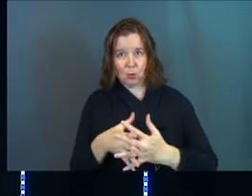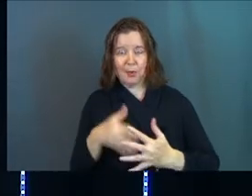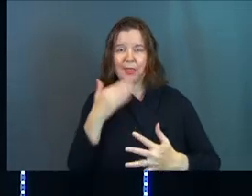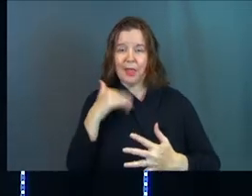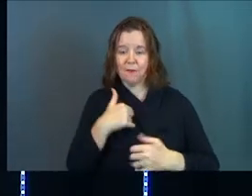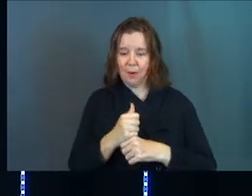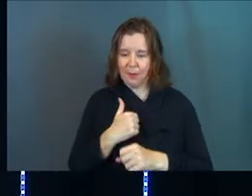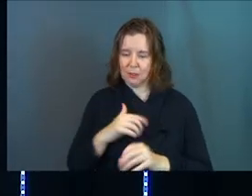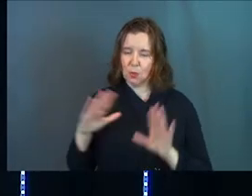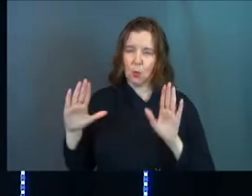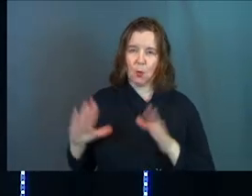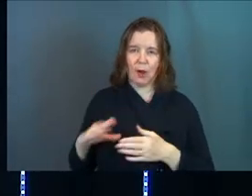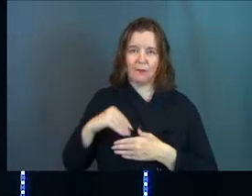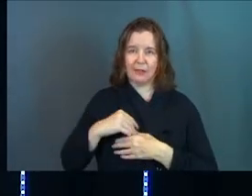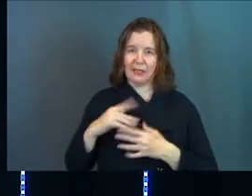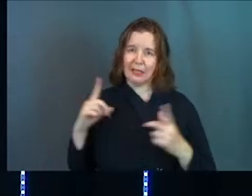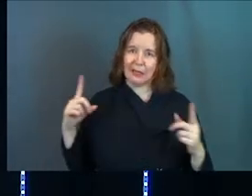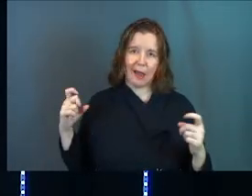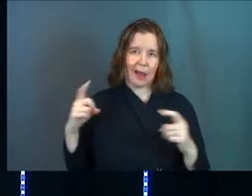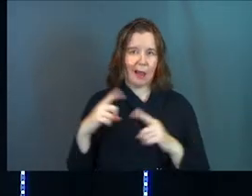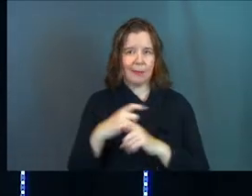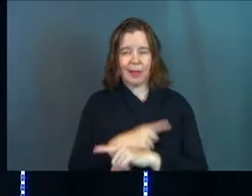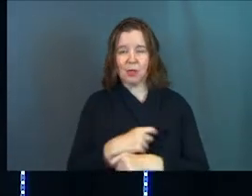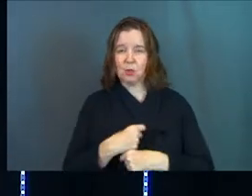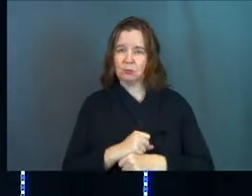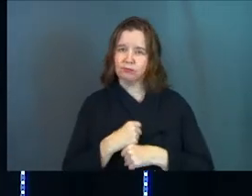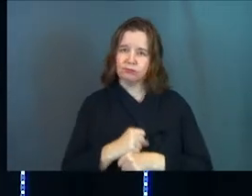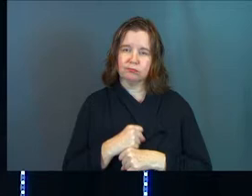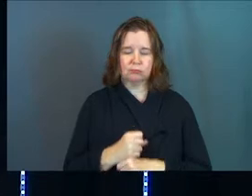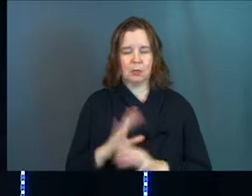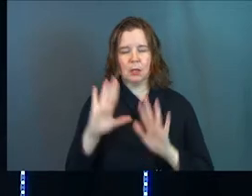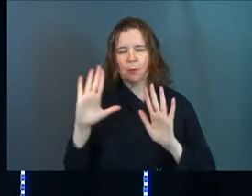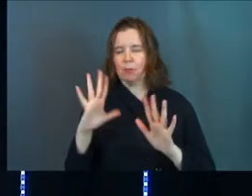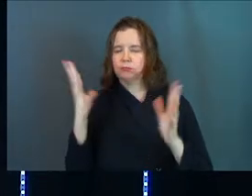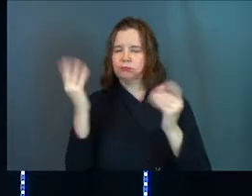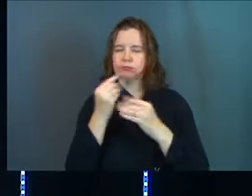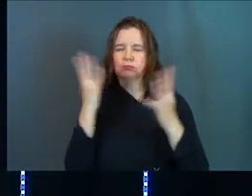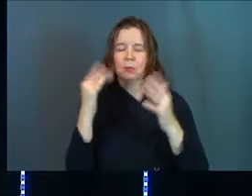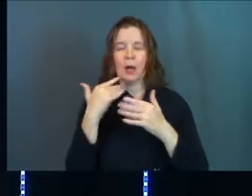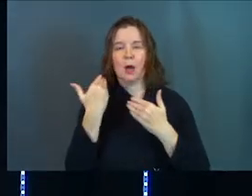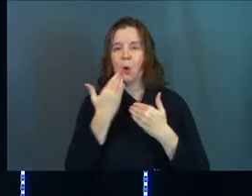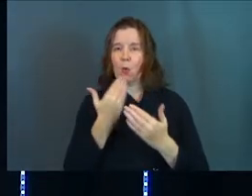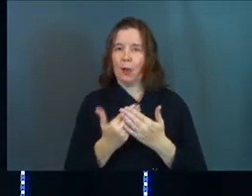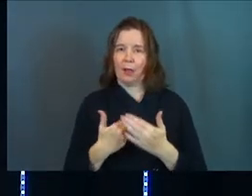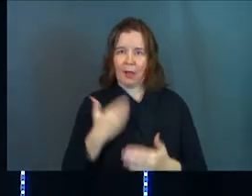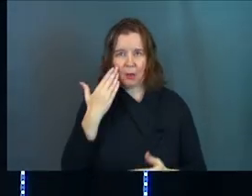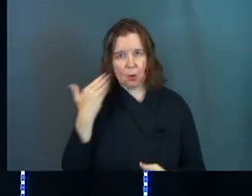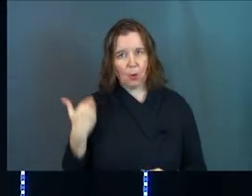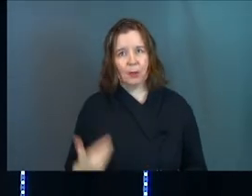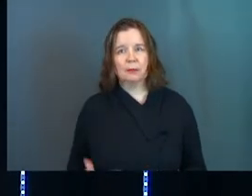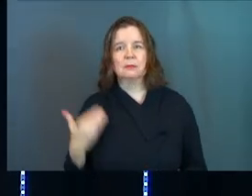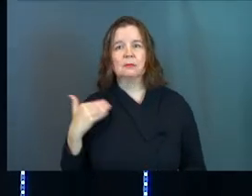for making me so wonderfully complex. Your workmanship is marvelous. How well I know it.